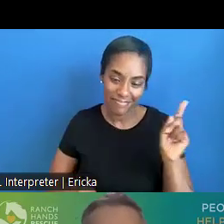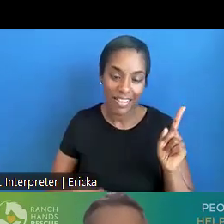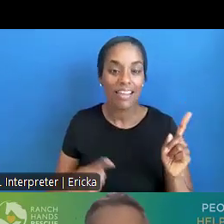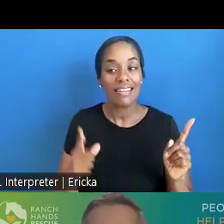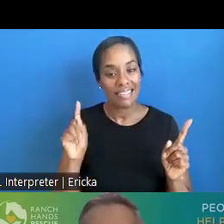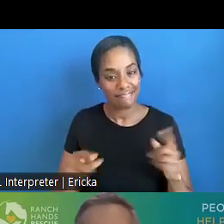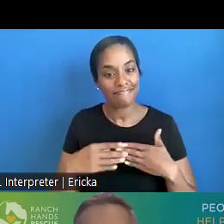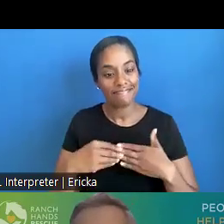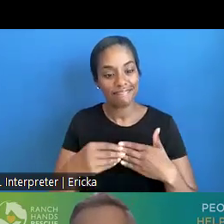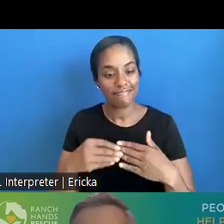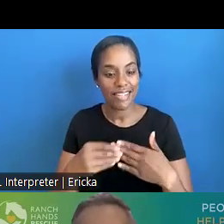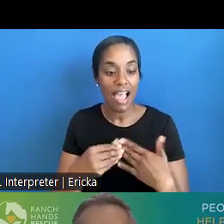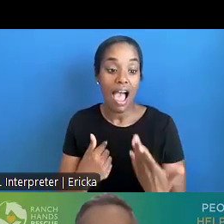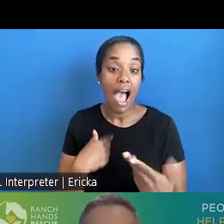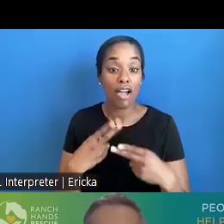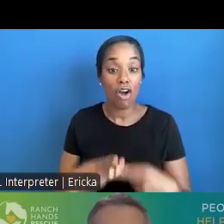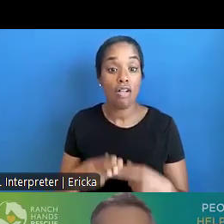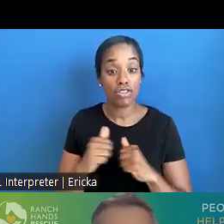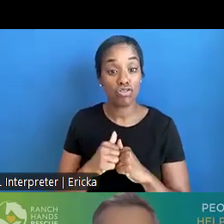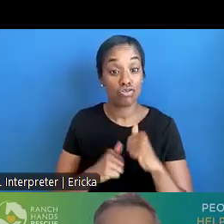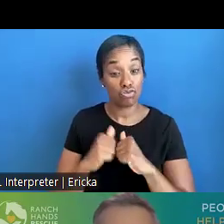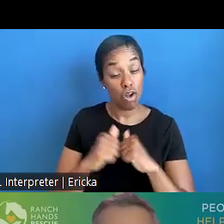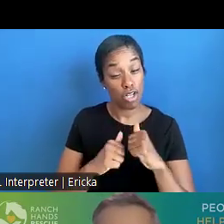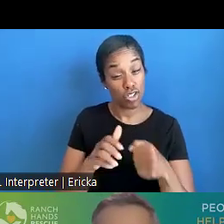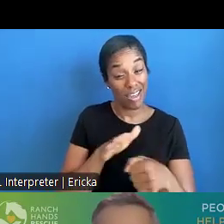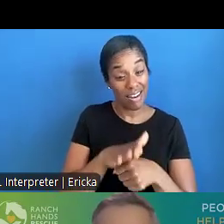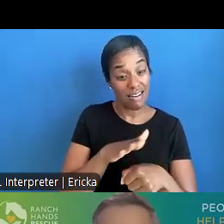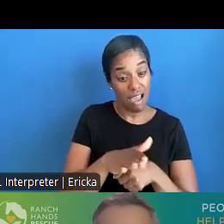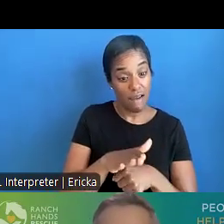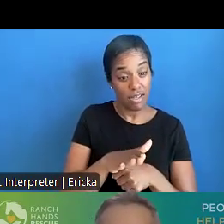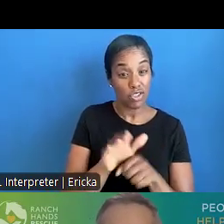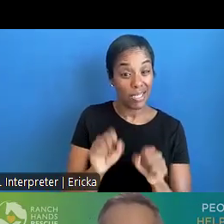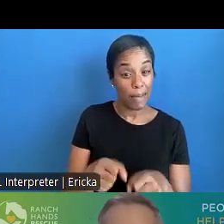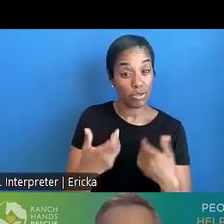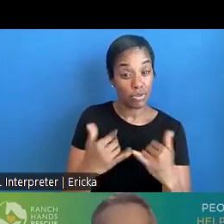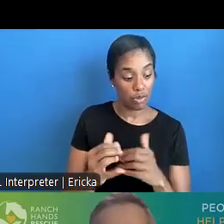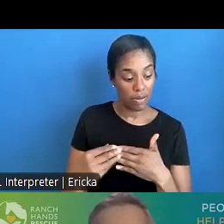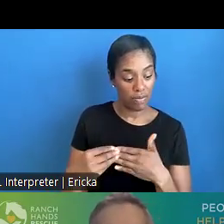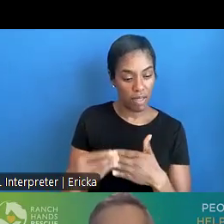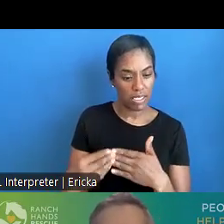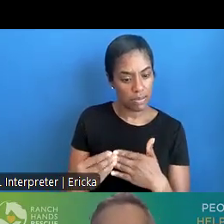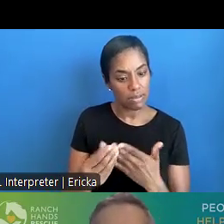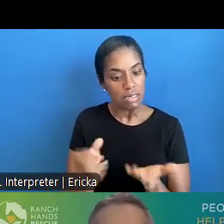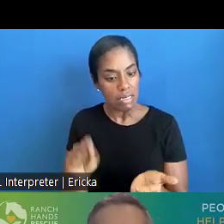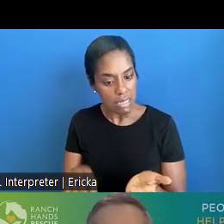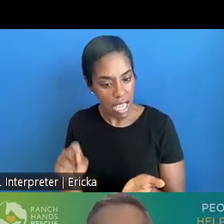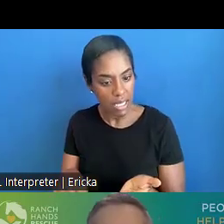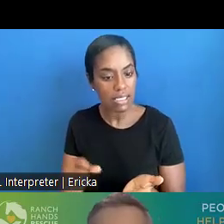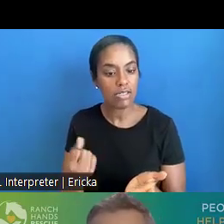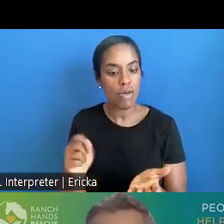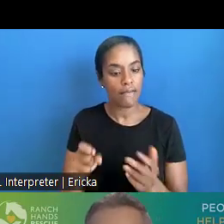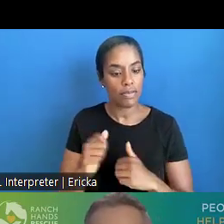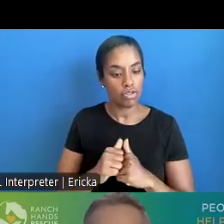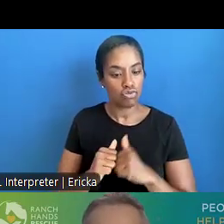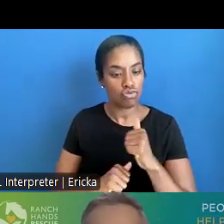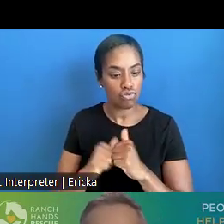it structured enough to be flexible. You got to be structured and stick to fidelity to your model, but have some flexibility built in there, right? So